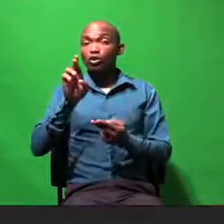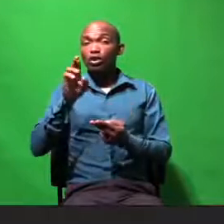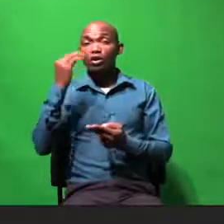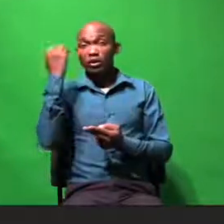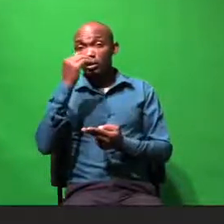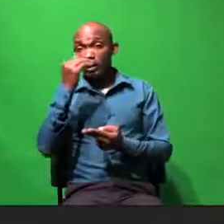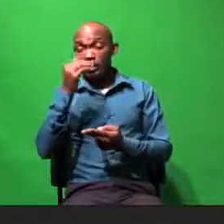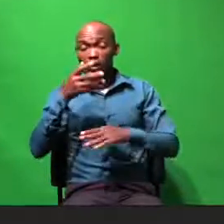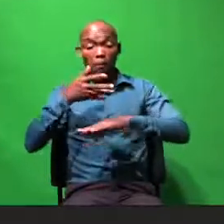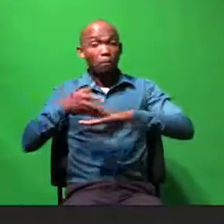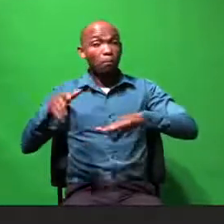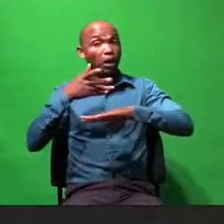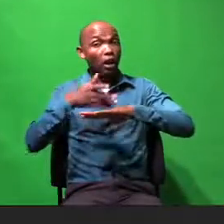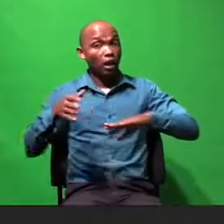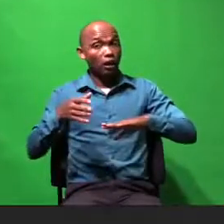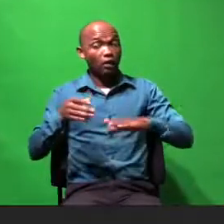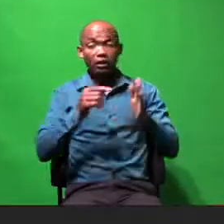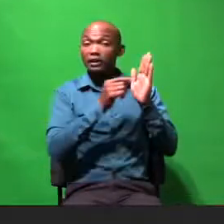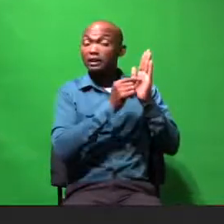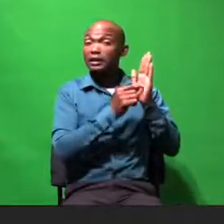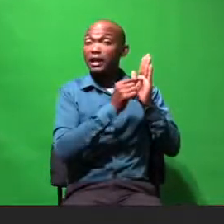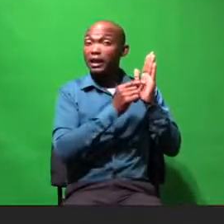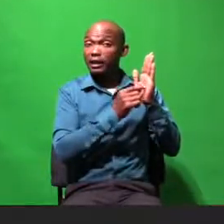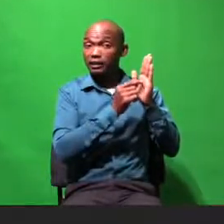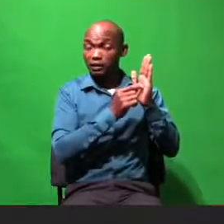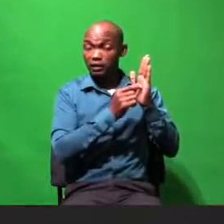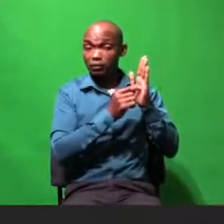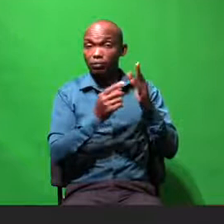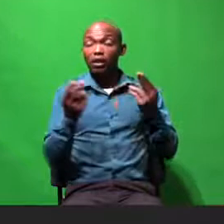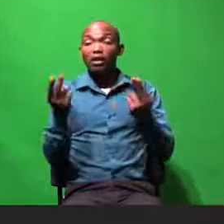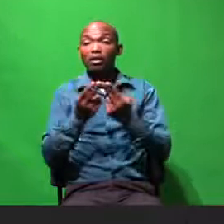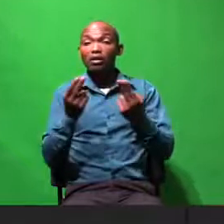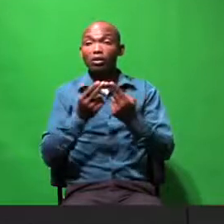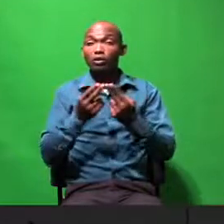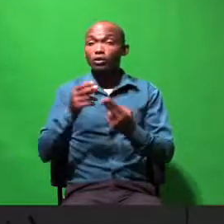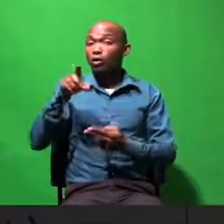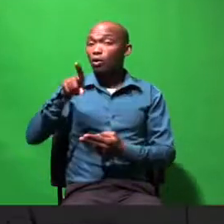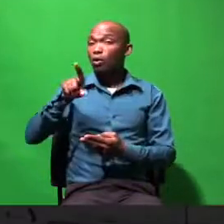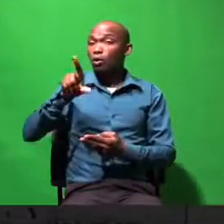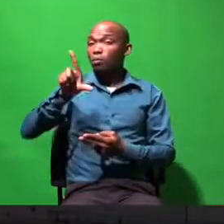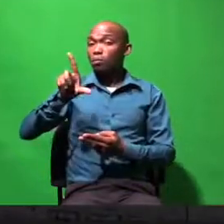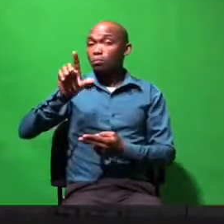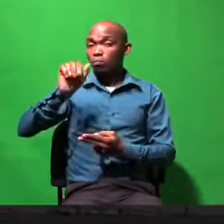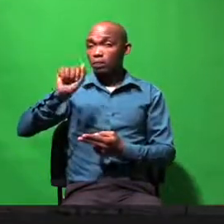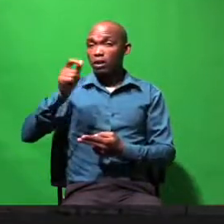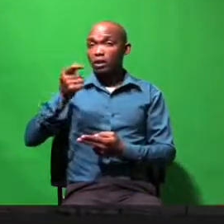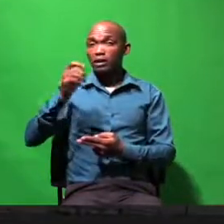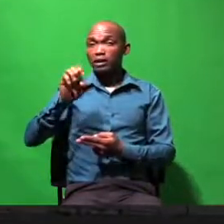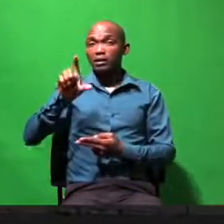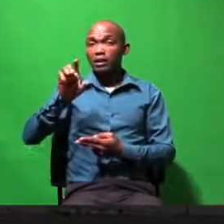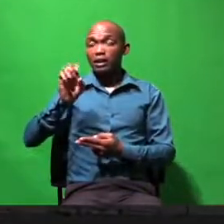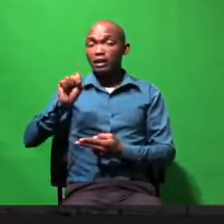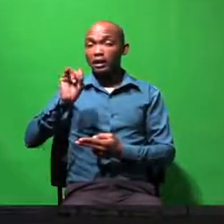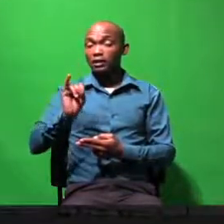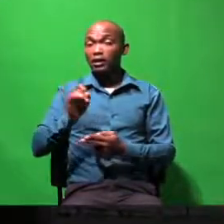cell will remain there. And platelets also will remain there.